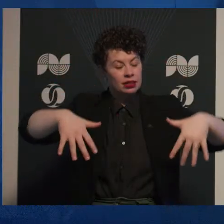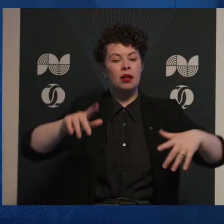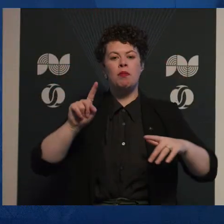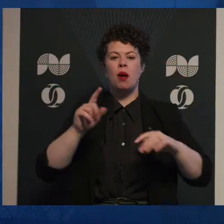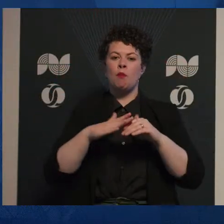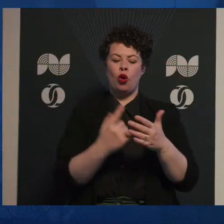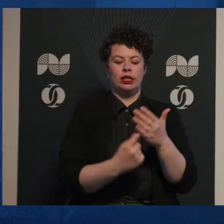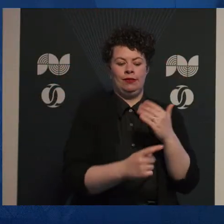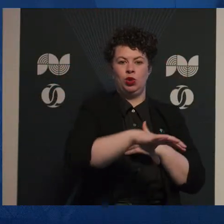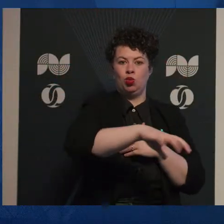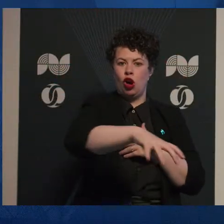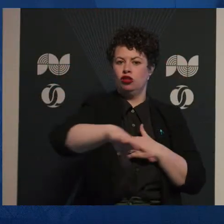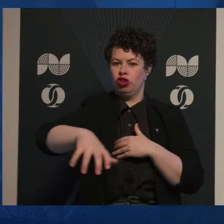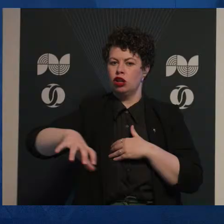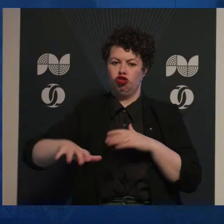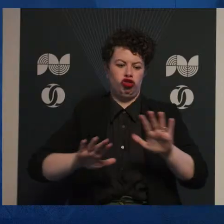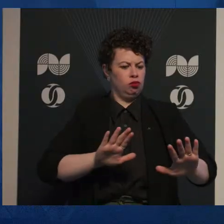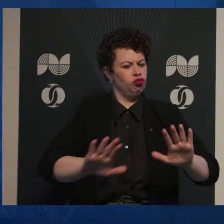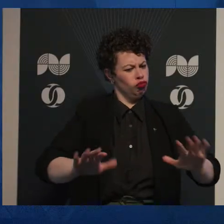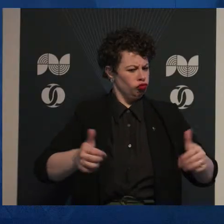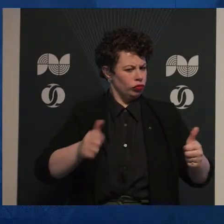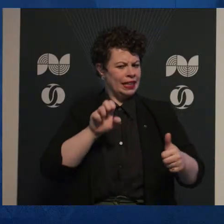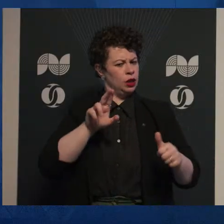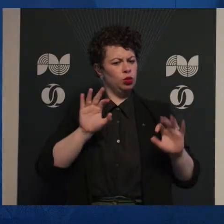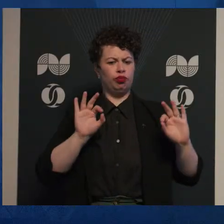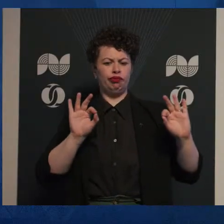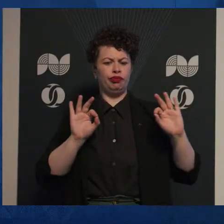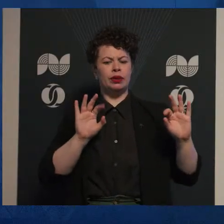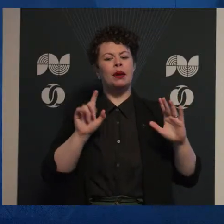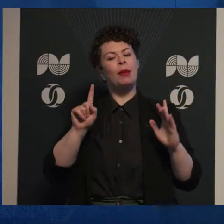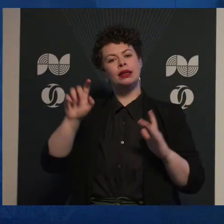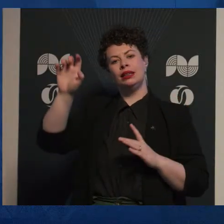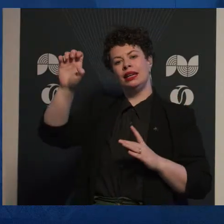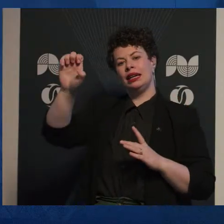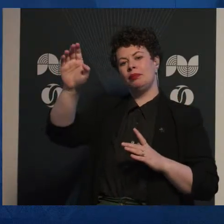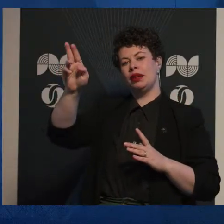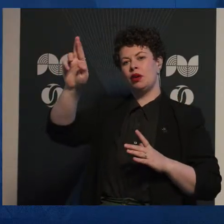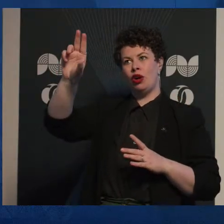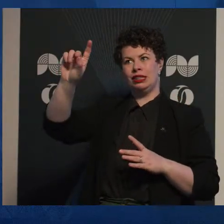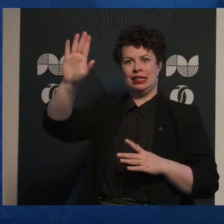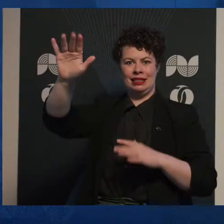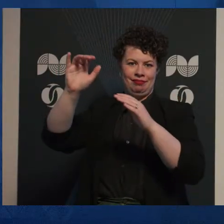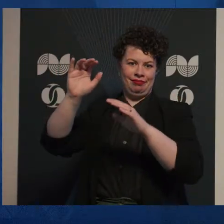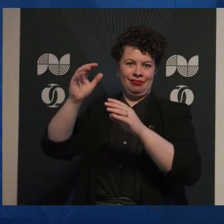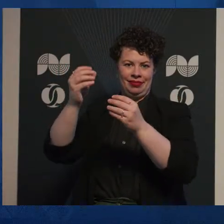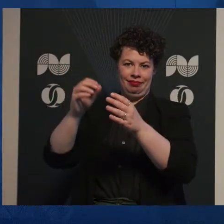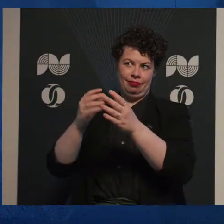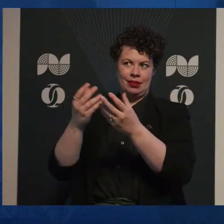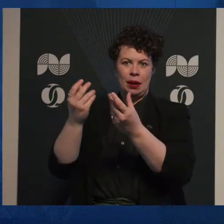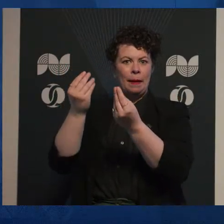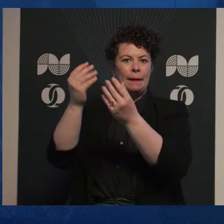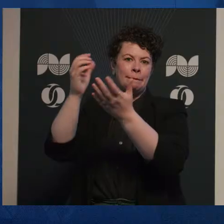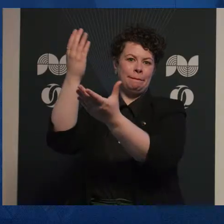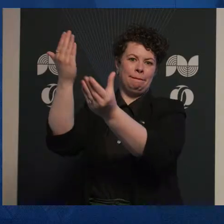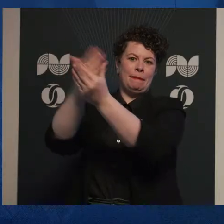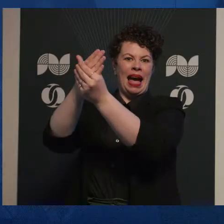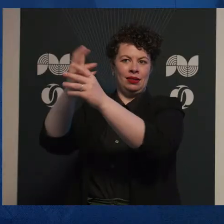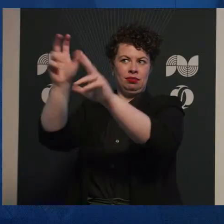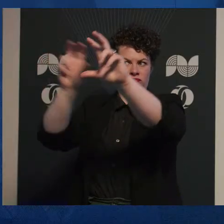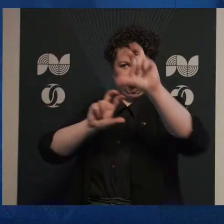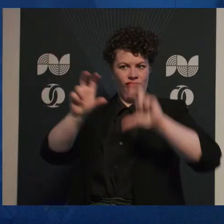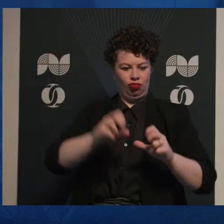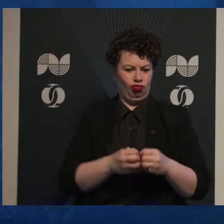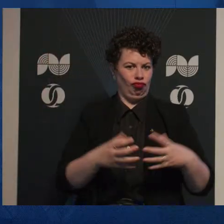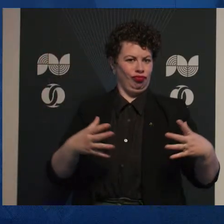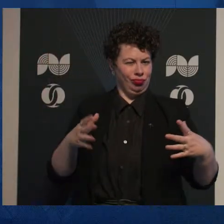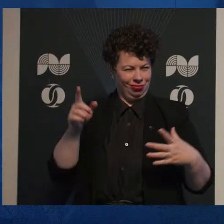EU. Where does that leave you, the EBRD, as a development bank, in terms of the